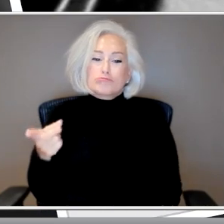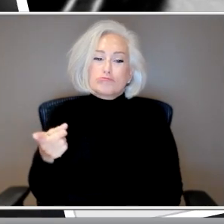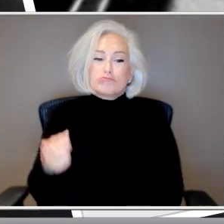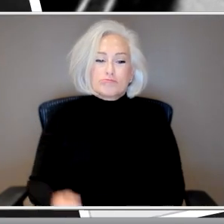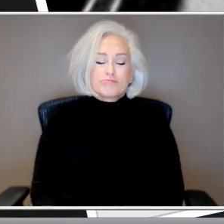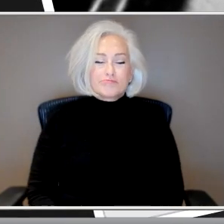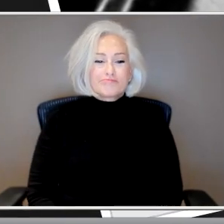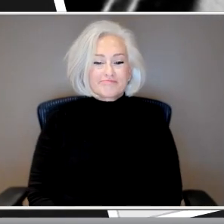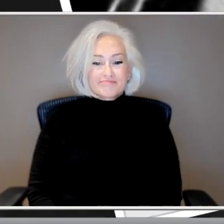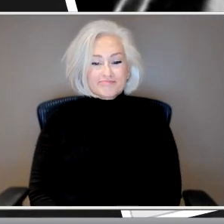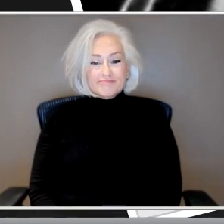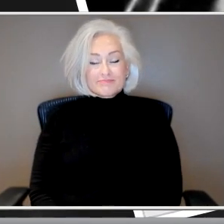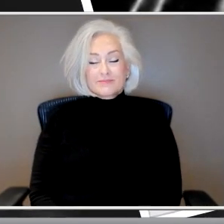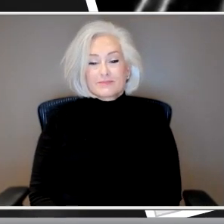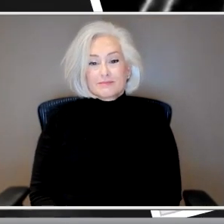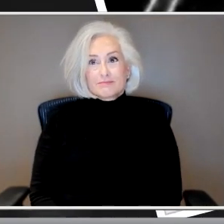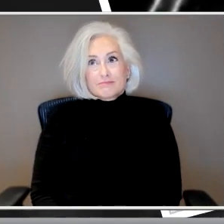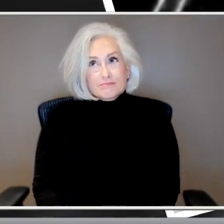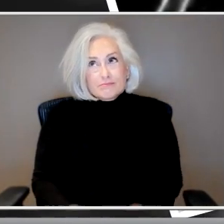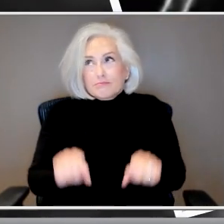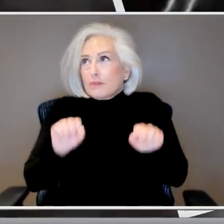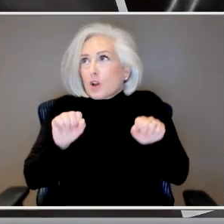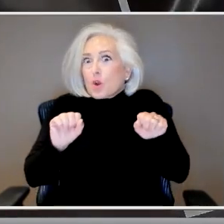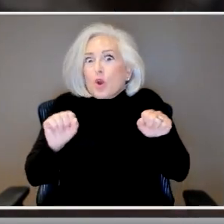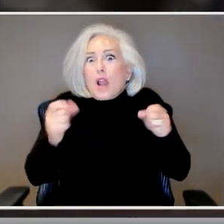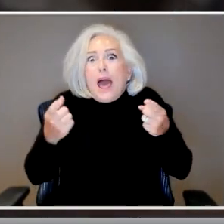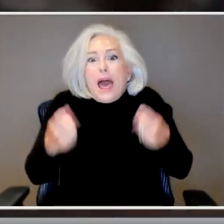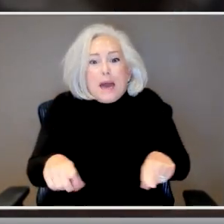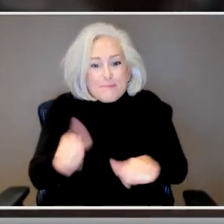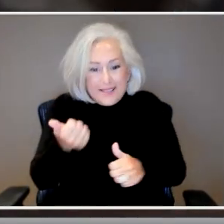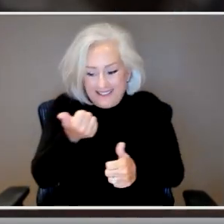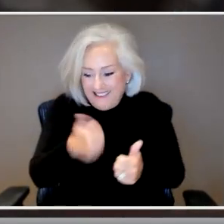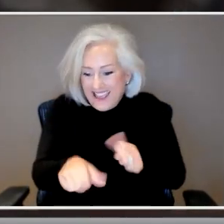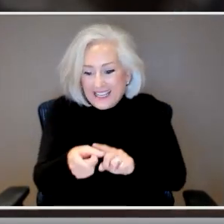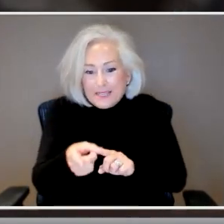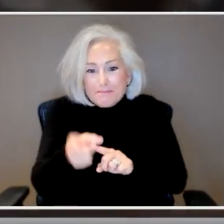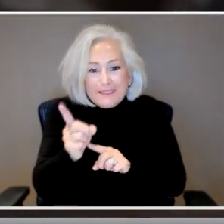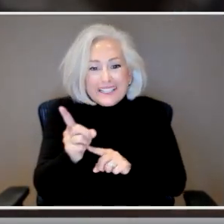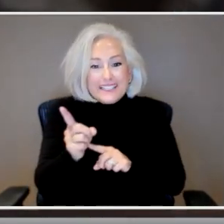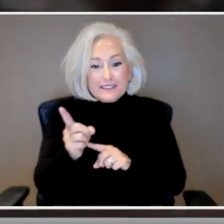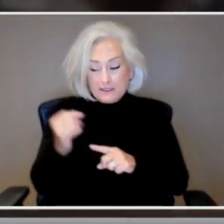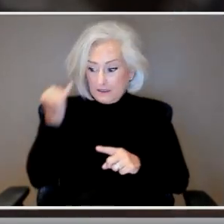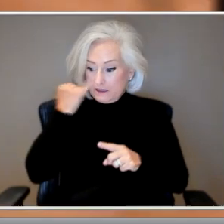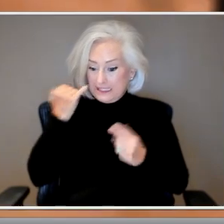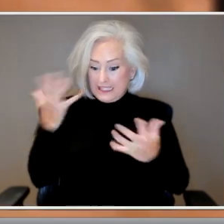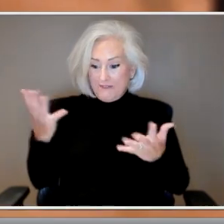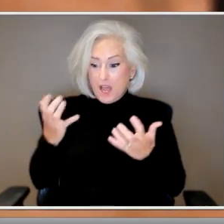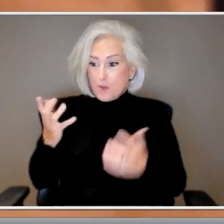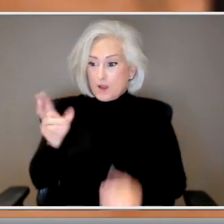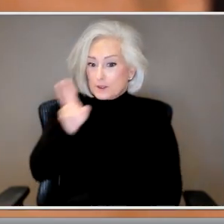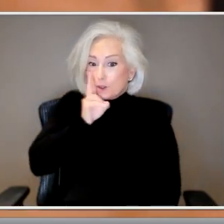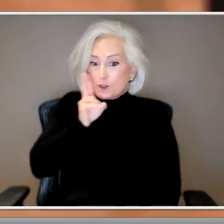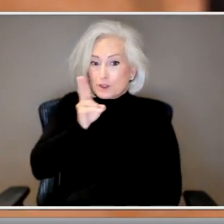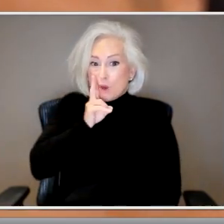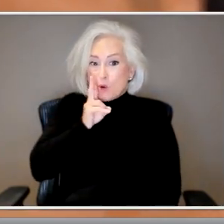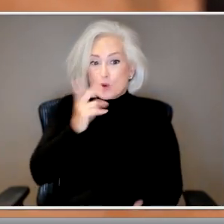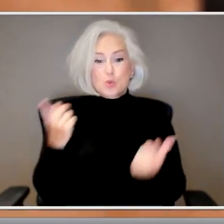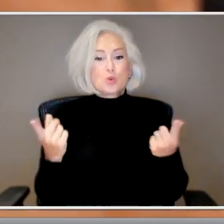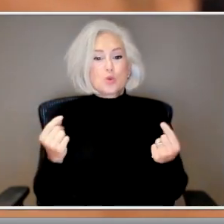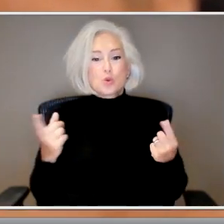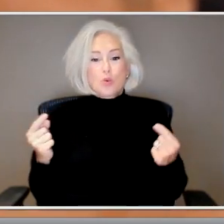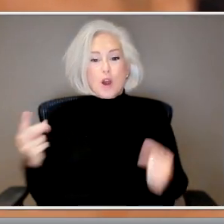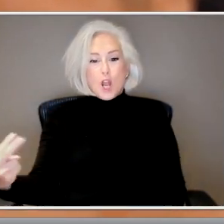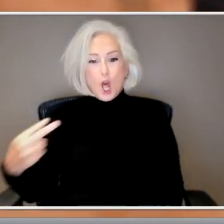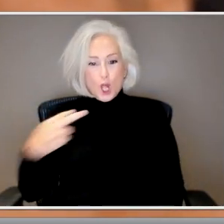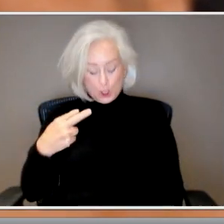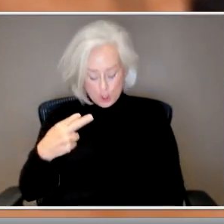It could have been over any moment. If I ever want to smoke or whatever, I look down at my chest and say, well, don't need to do that